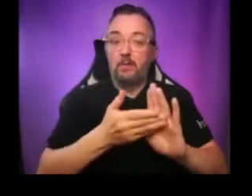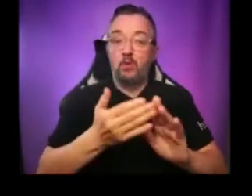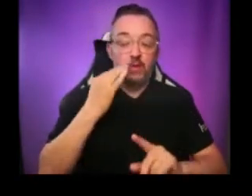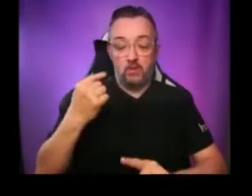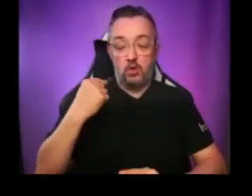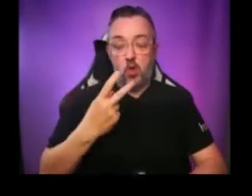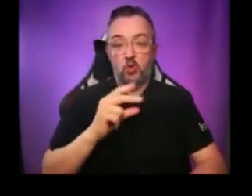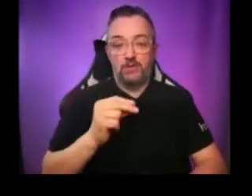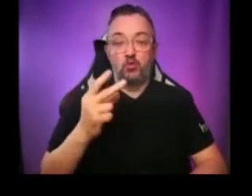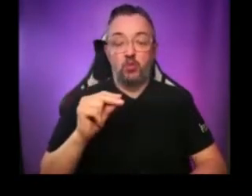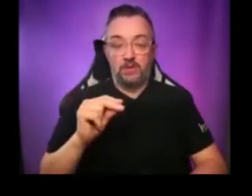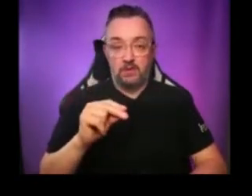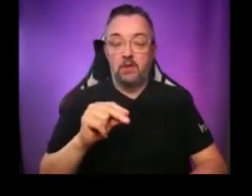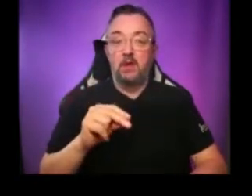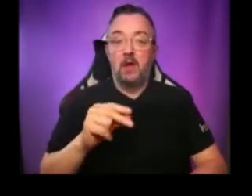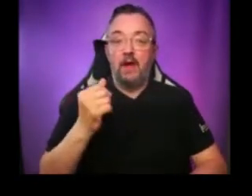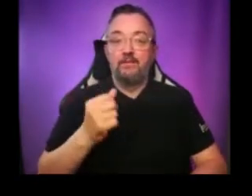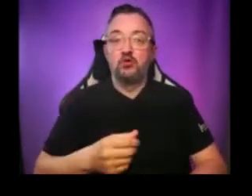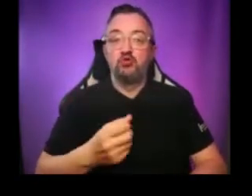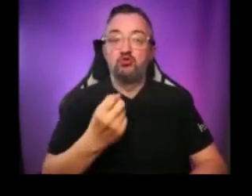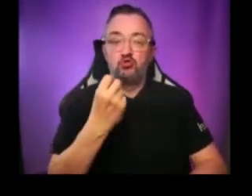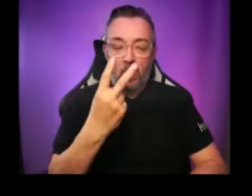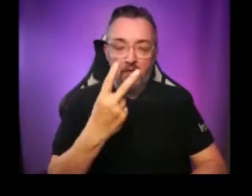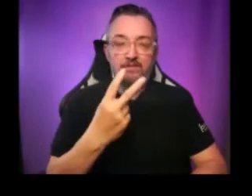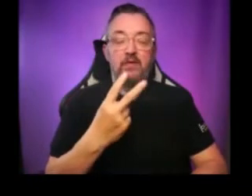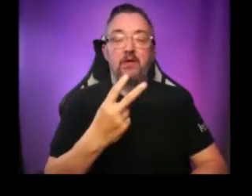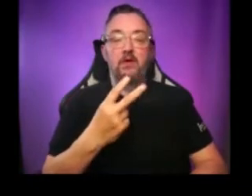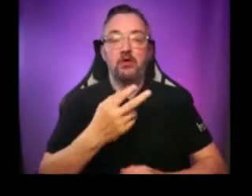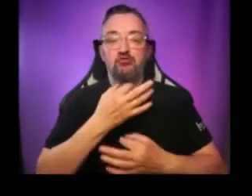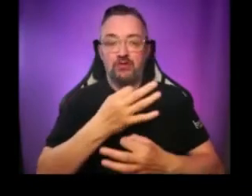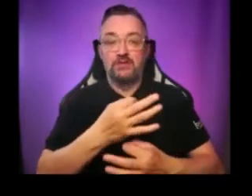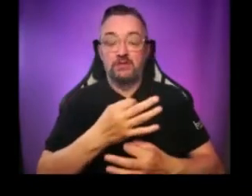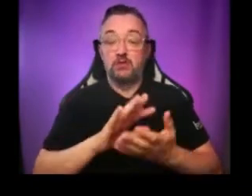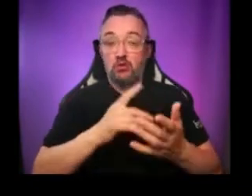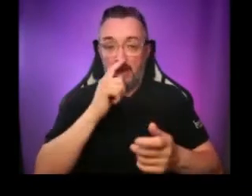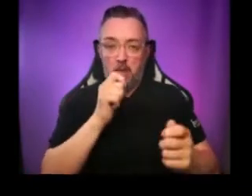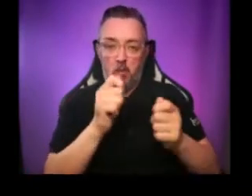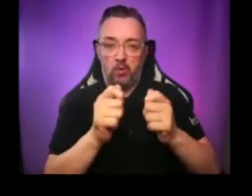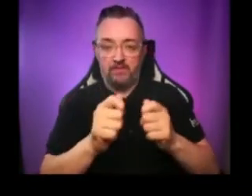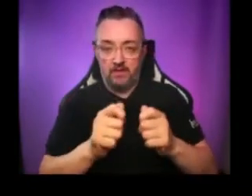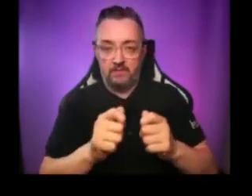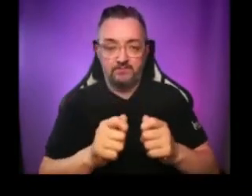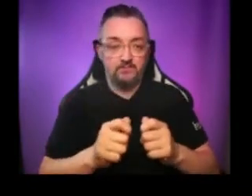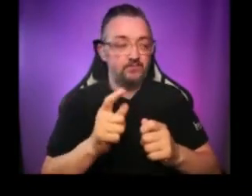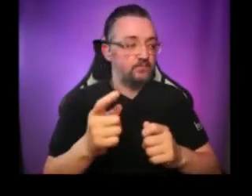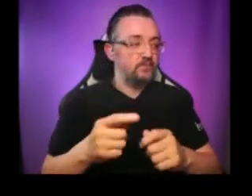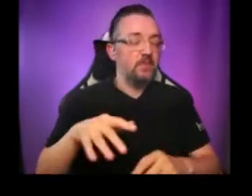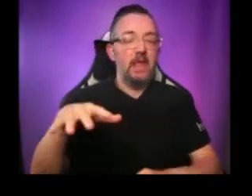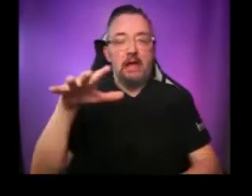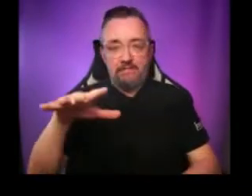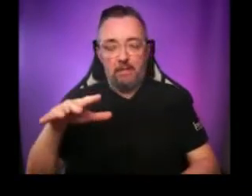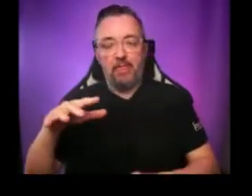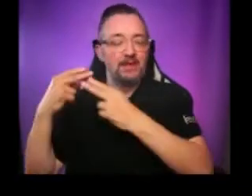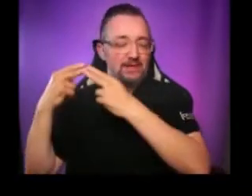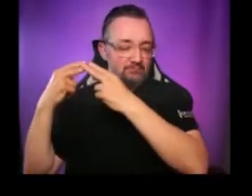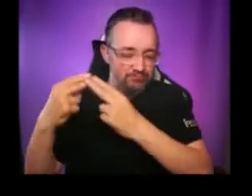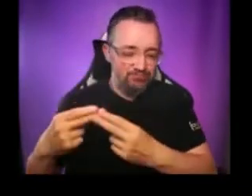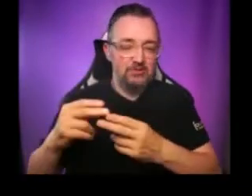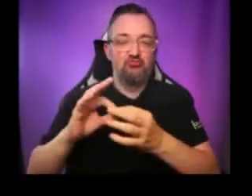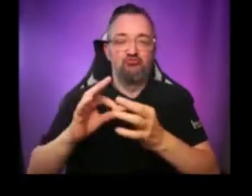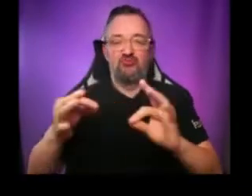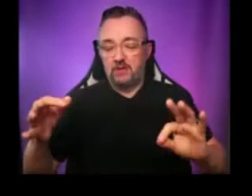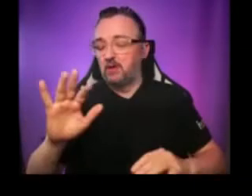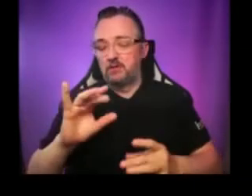include 12 modifiable risk factors that impact our brain health. Unlike family history and genetics, these factors